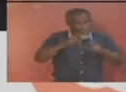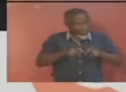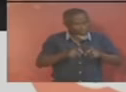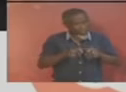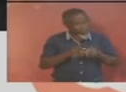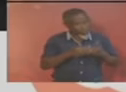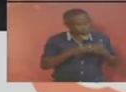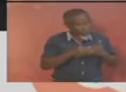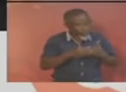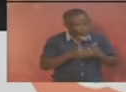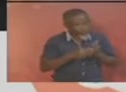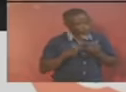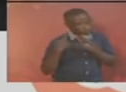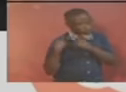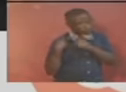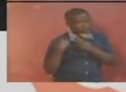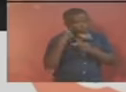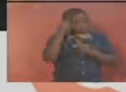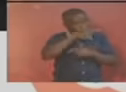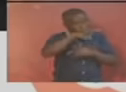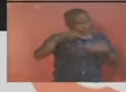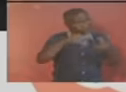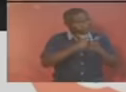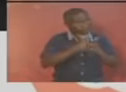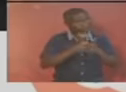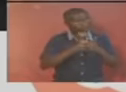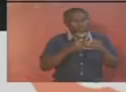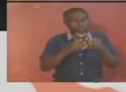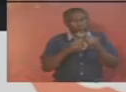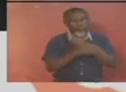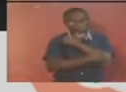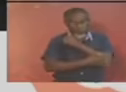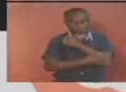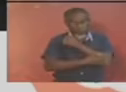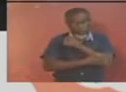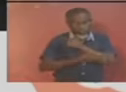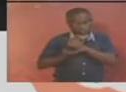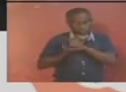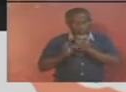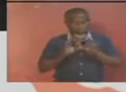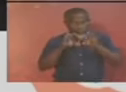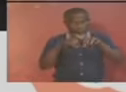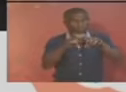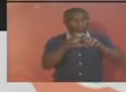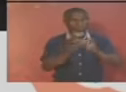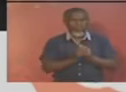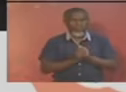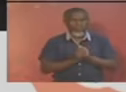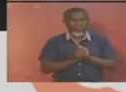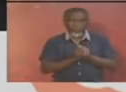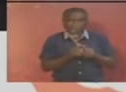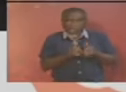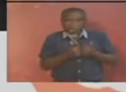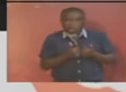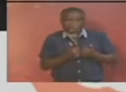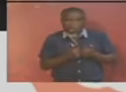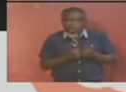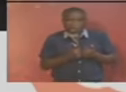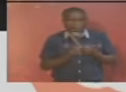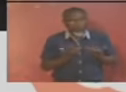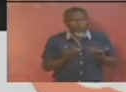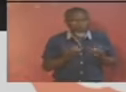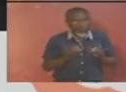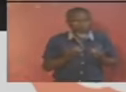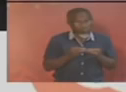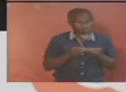the necessary technical support for our member states. And we are doing this from many different levels. At the highest level, we are really